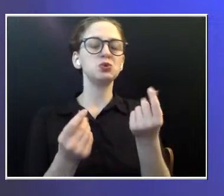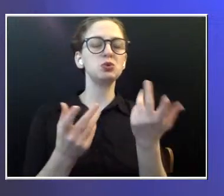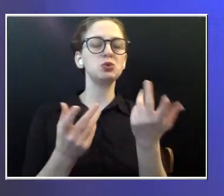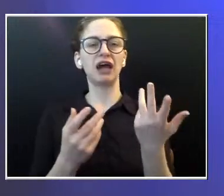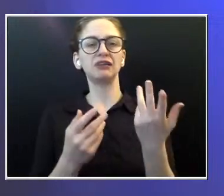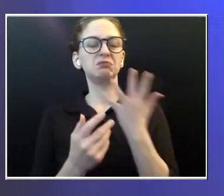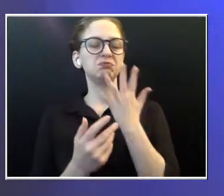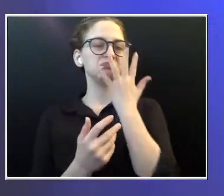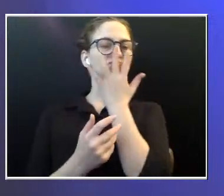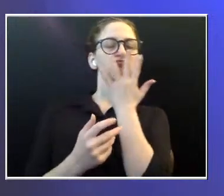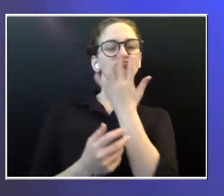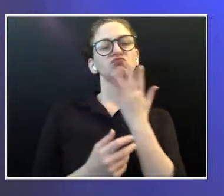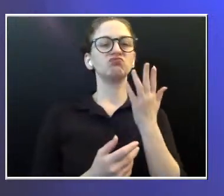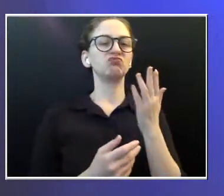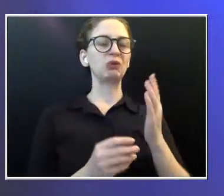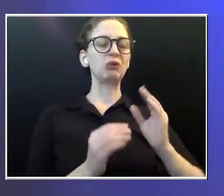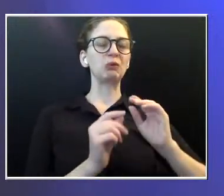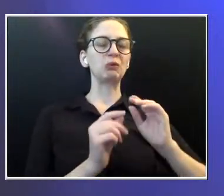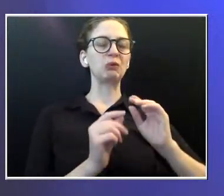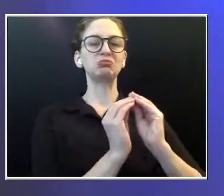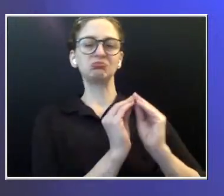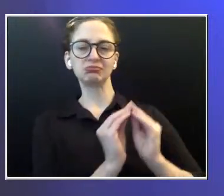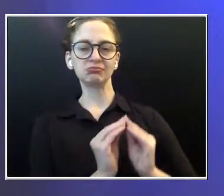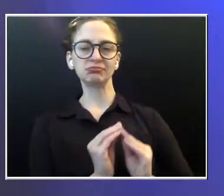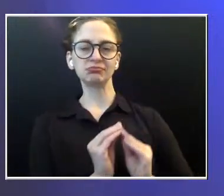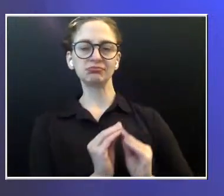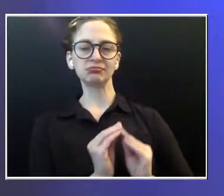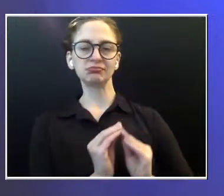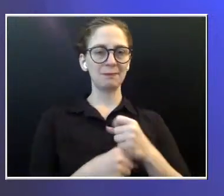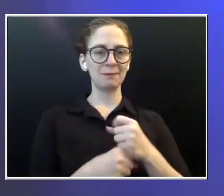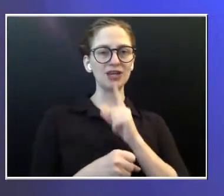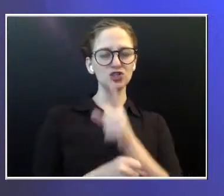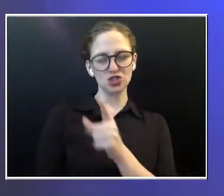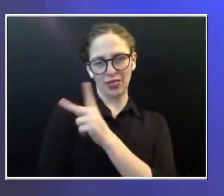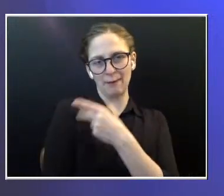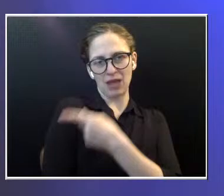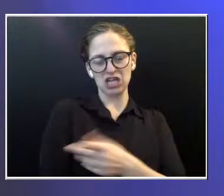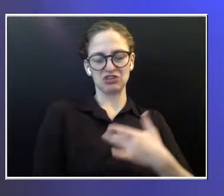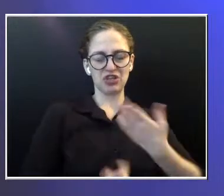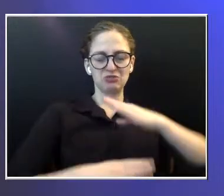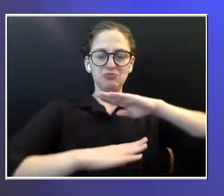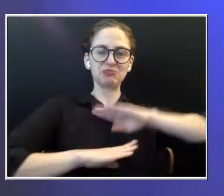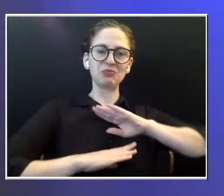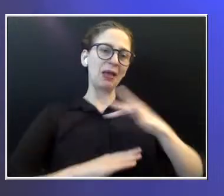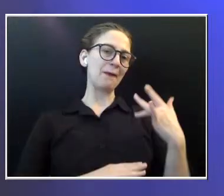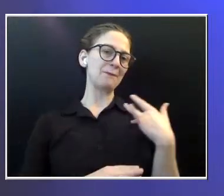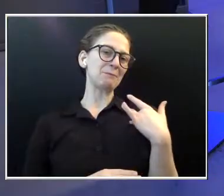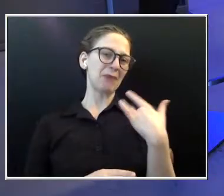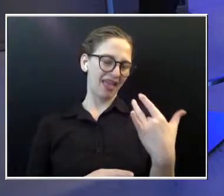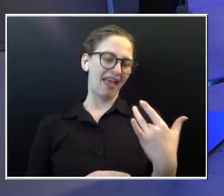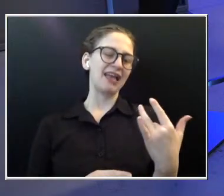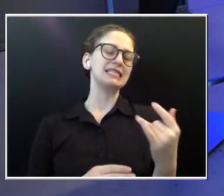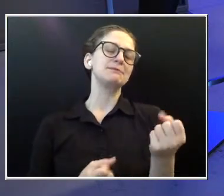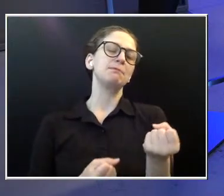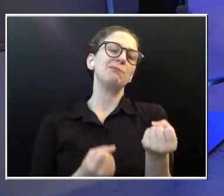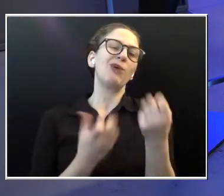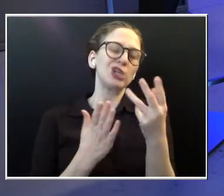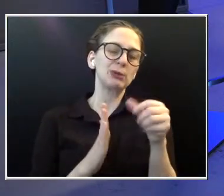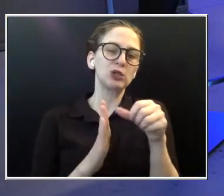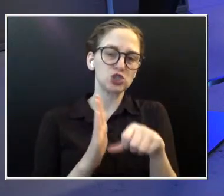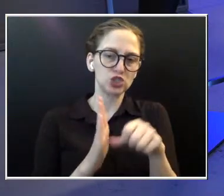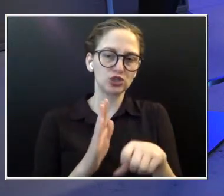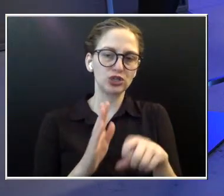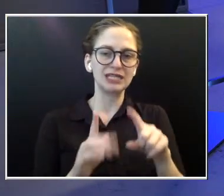the patient's happy with their results. So usually it's multiple surgeries in the end, but little types of surgeries following it. Yep. So Lisa, how